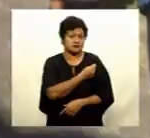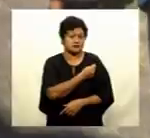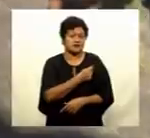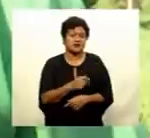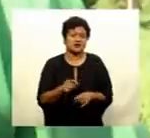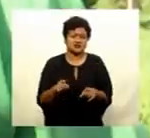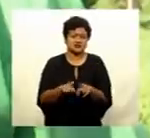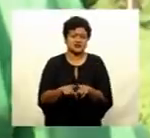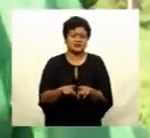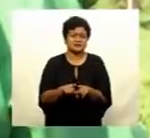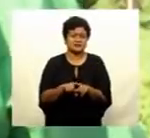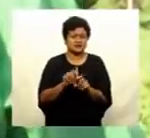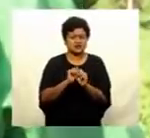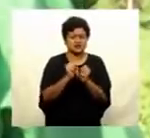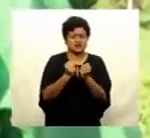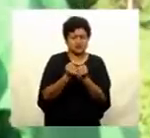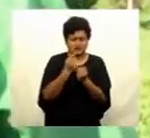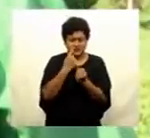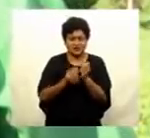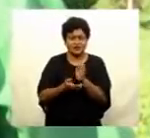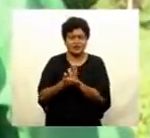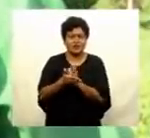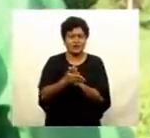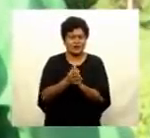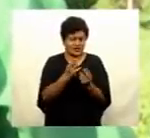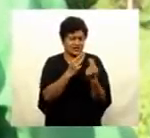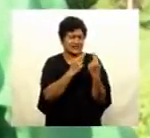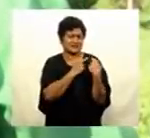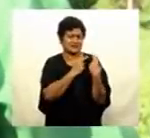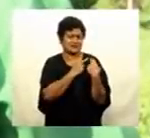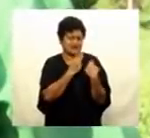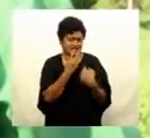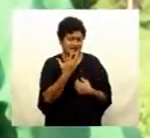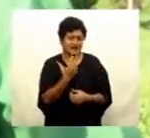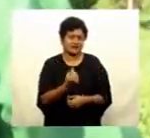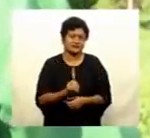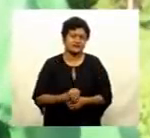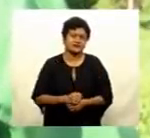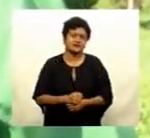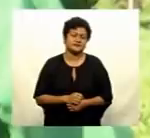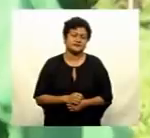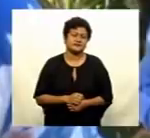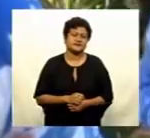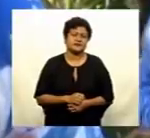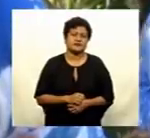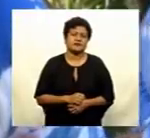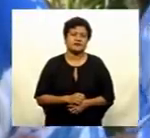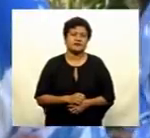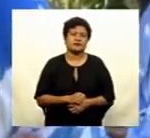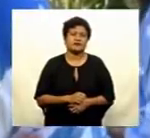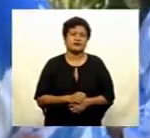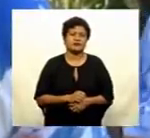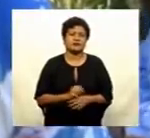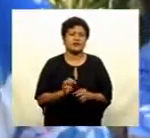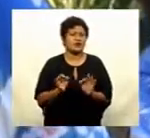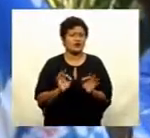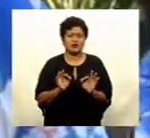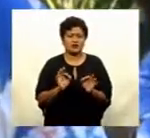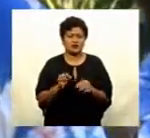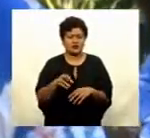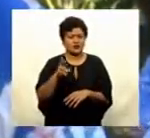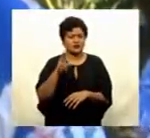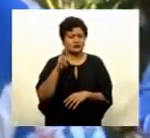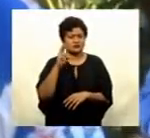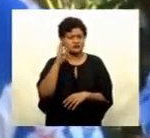social obligation and social responsibility towards the welfare of our nation. And there's no reason whatsoever